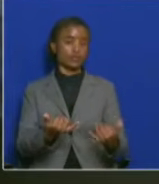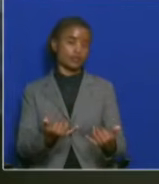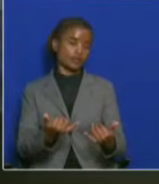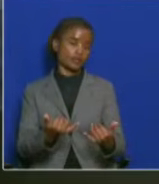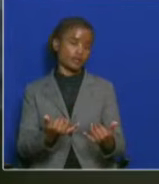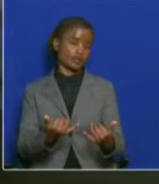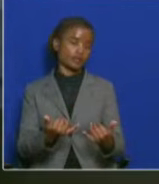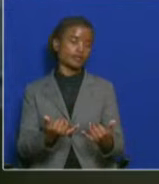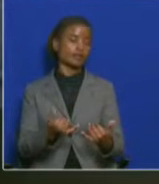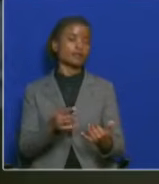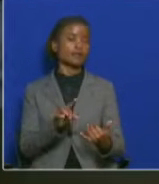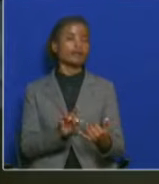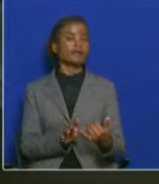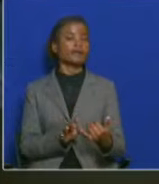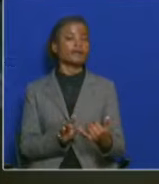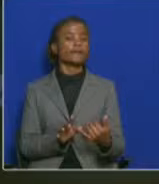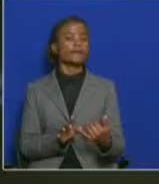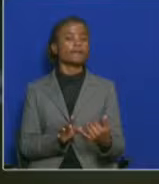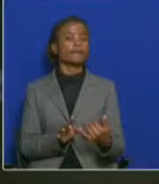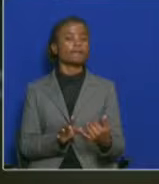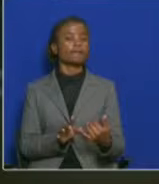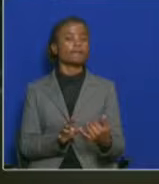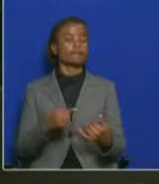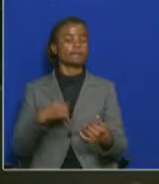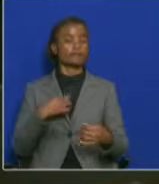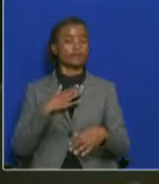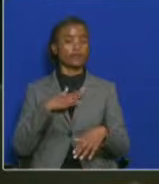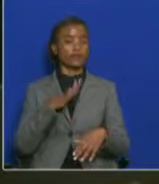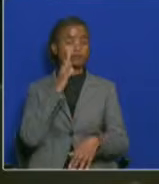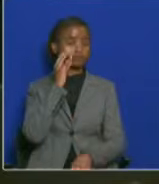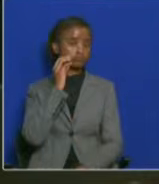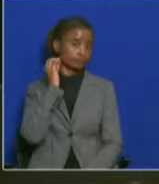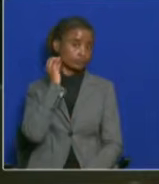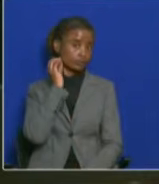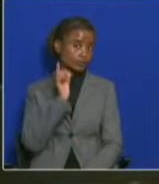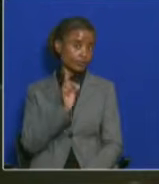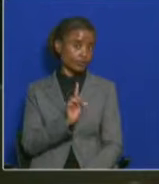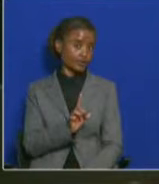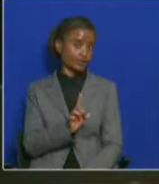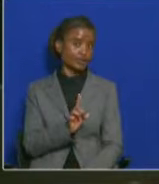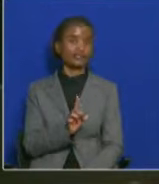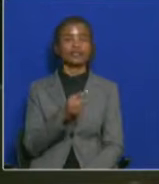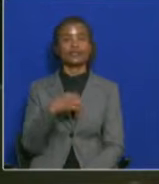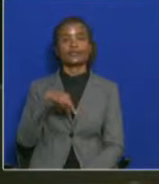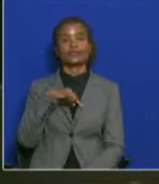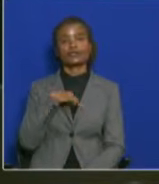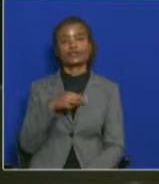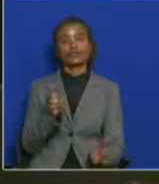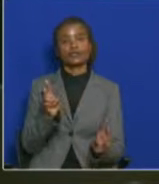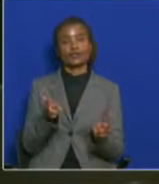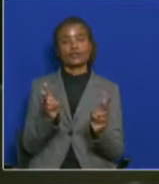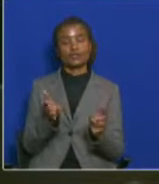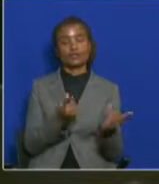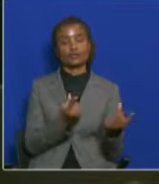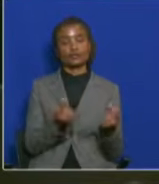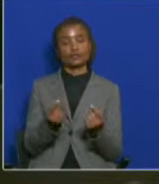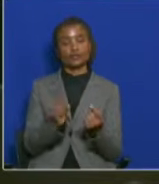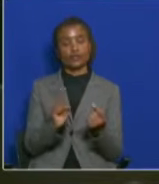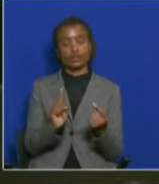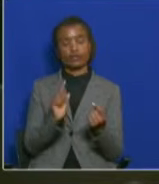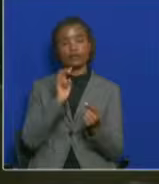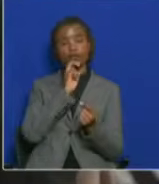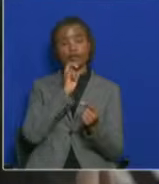Yes. I just want to note that it is Friday, and we usually go for our Friday prayer, which we call